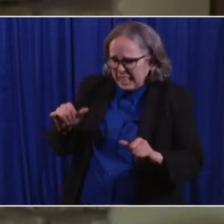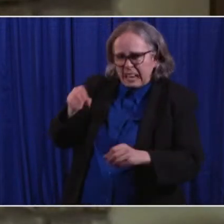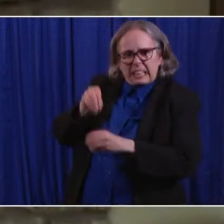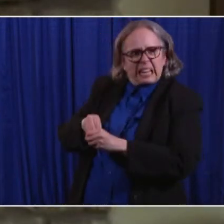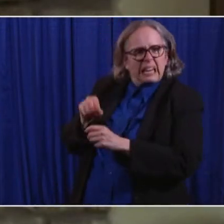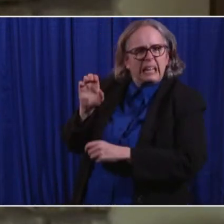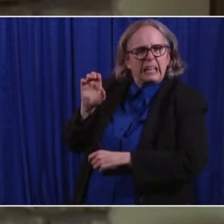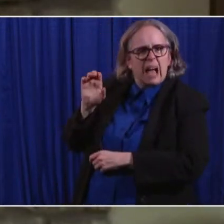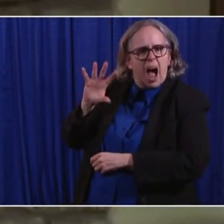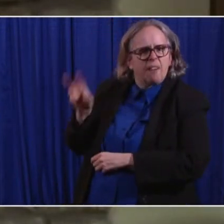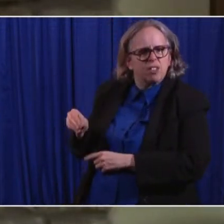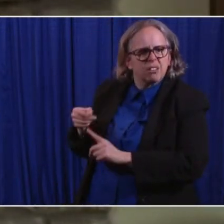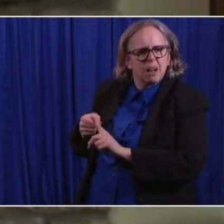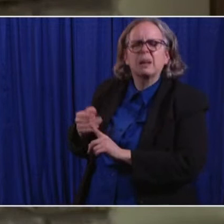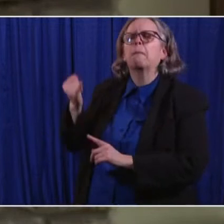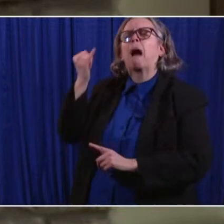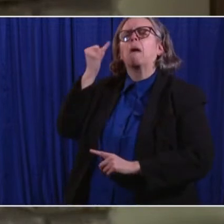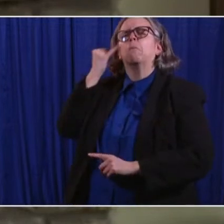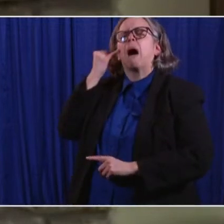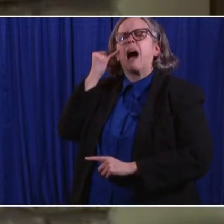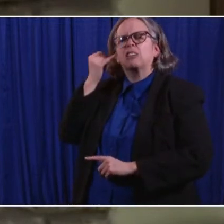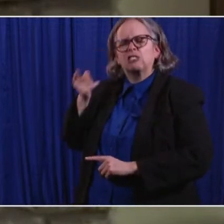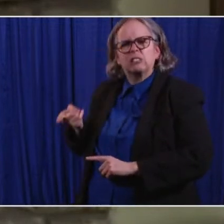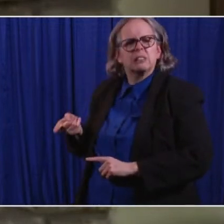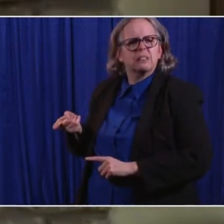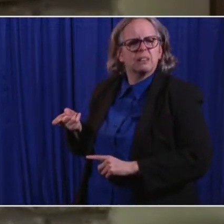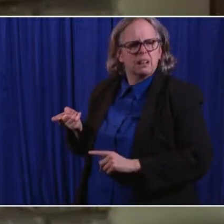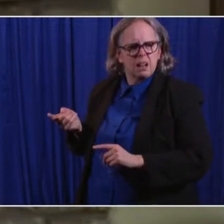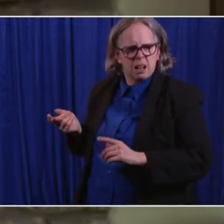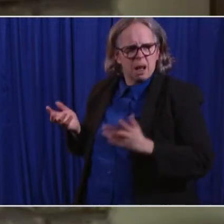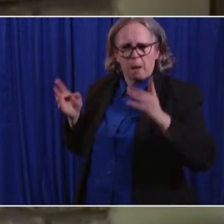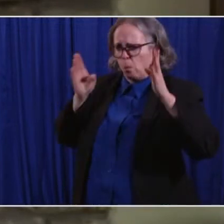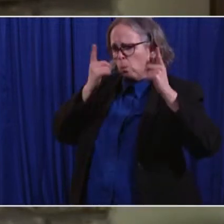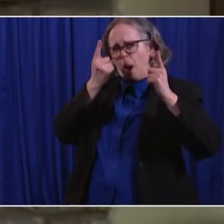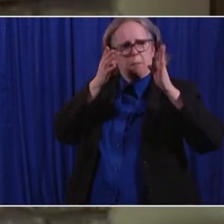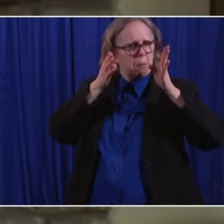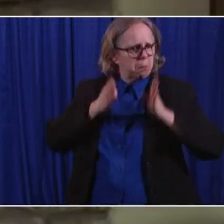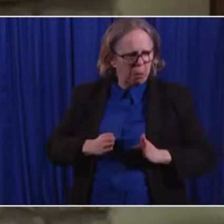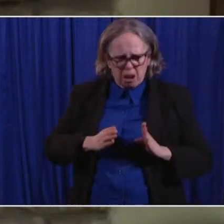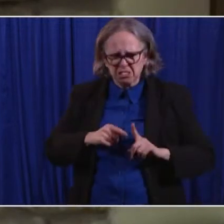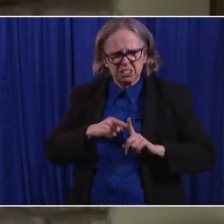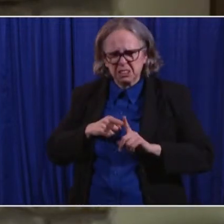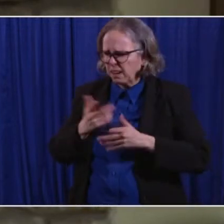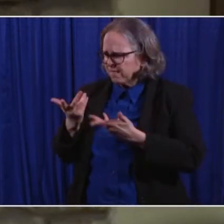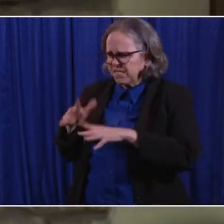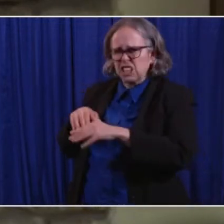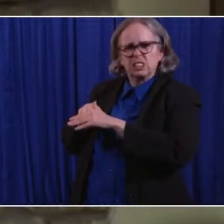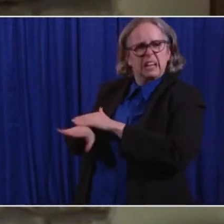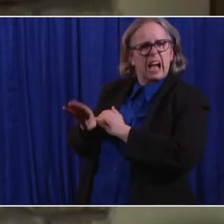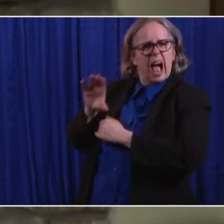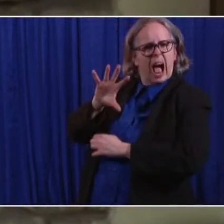let's say somebody comes into the United States and we find out that